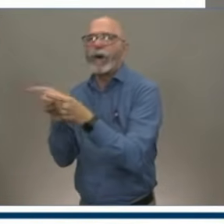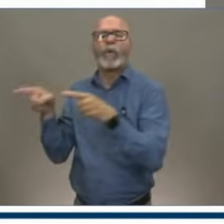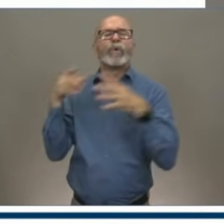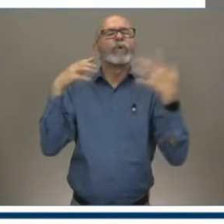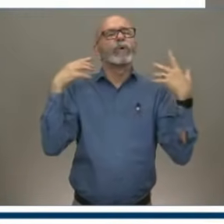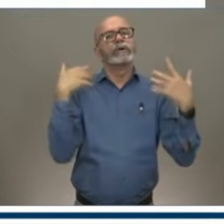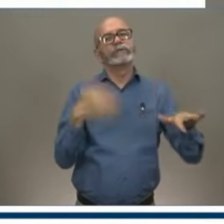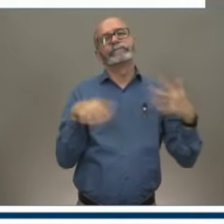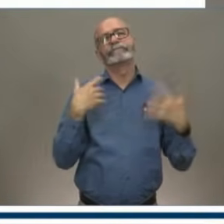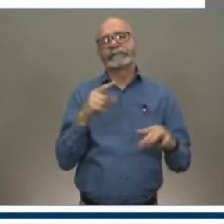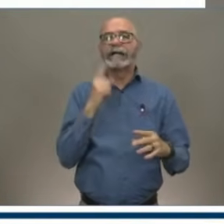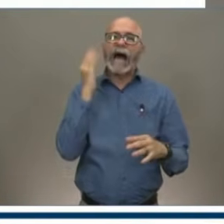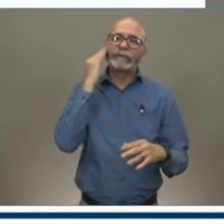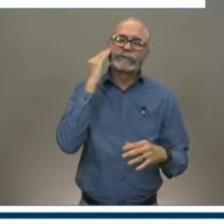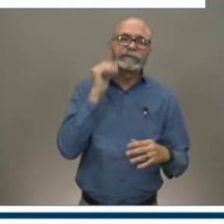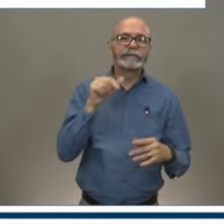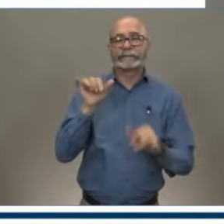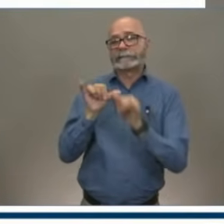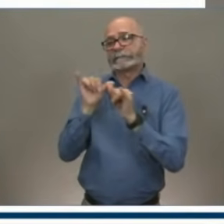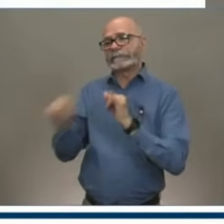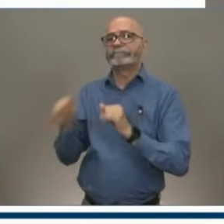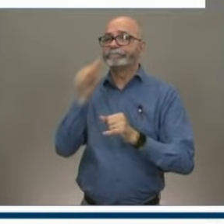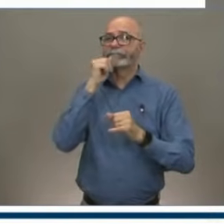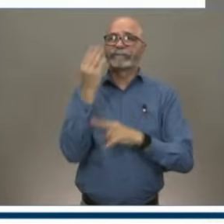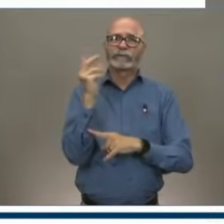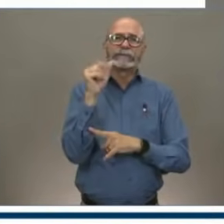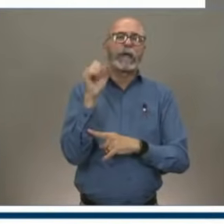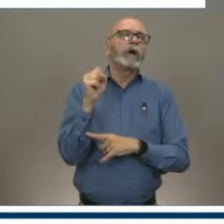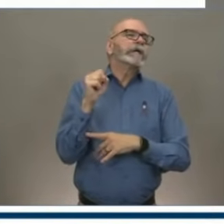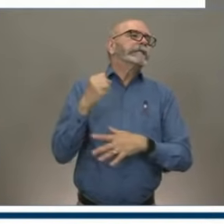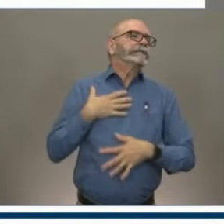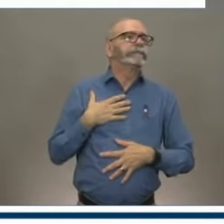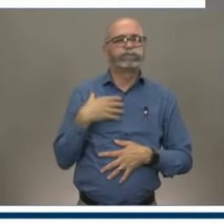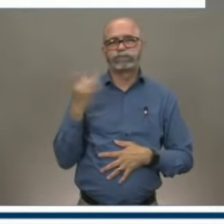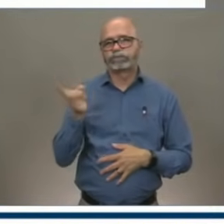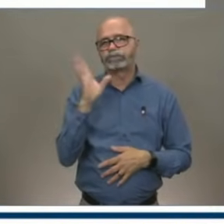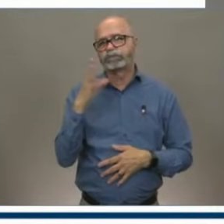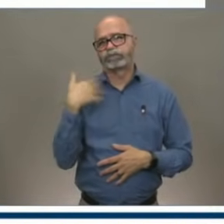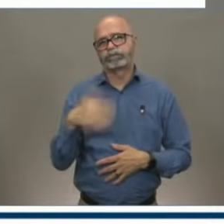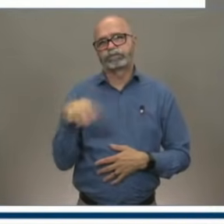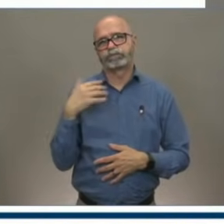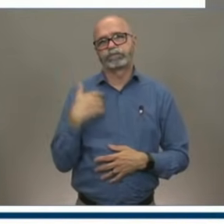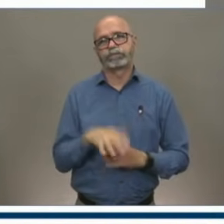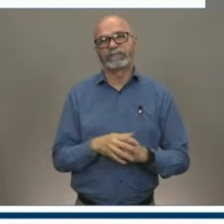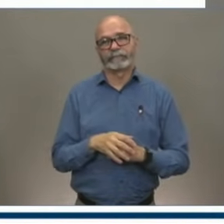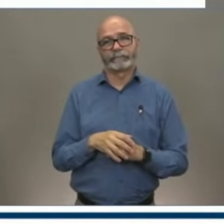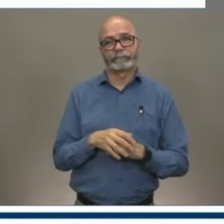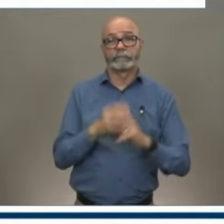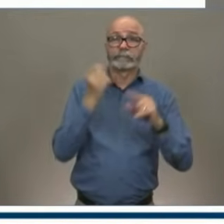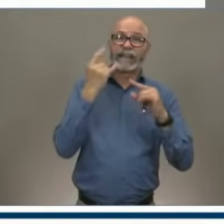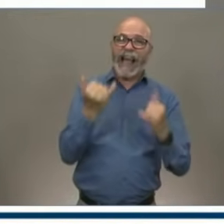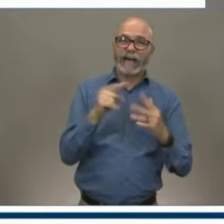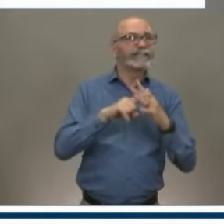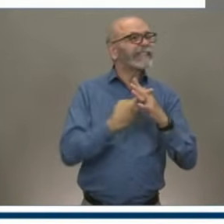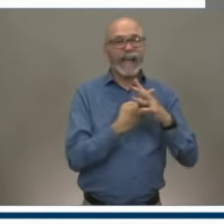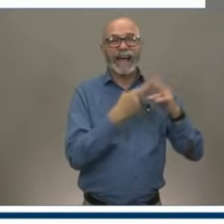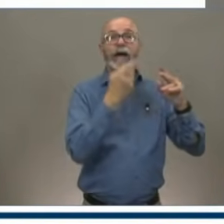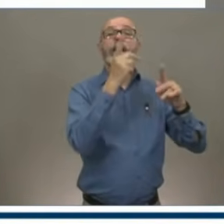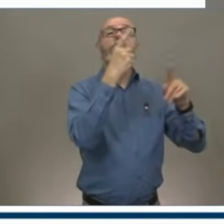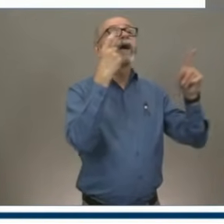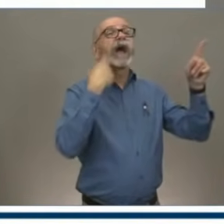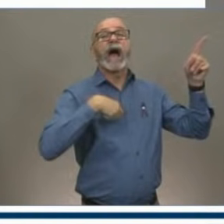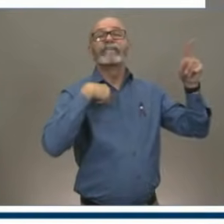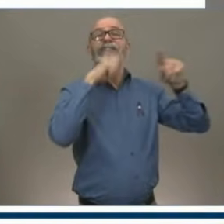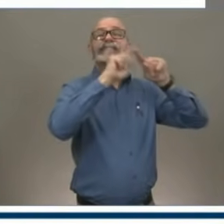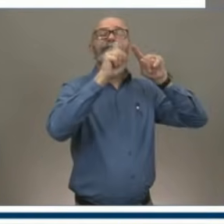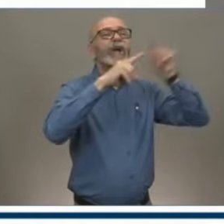modified quarantine period is necessary. Given the case numbers we're seeing in other provinces, outbreaks in many of the